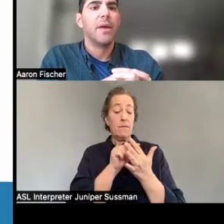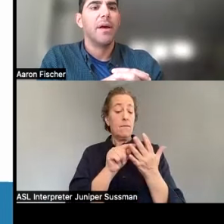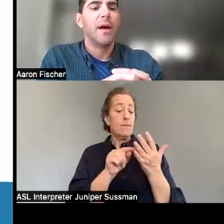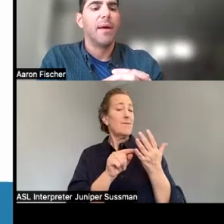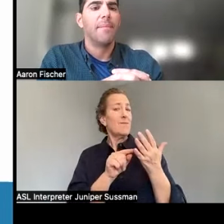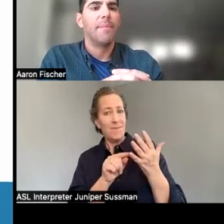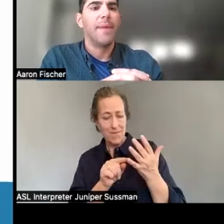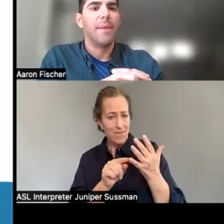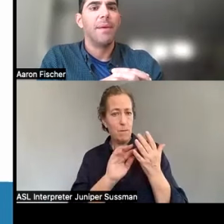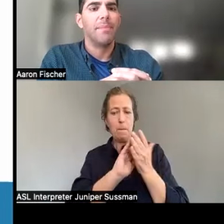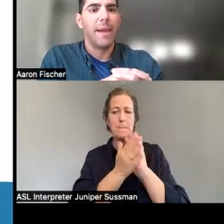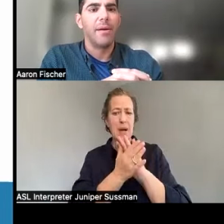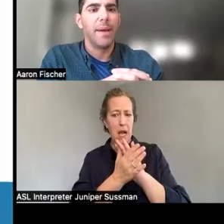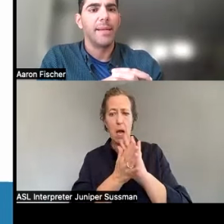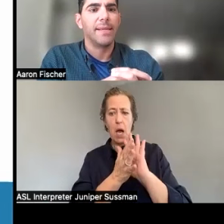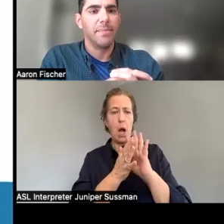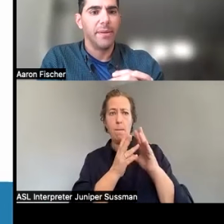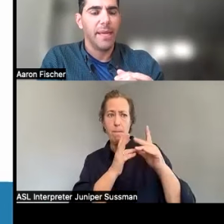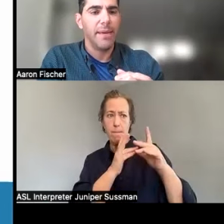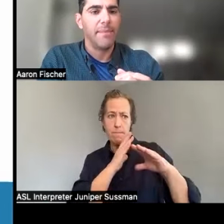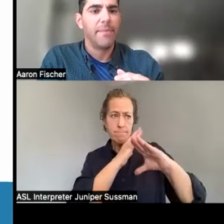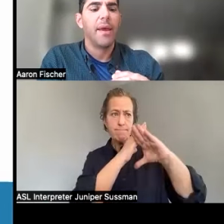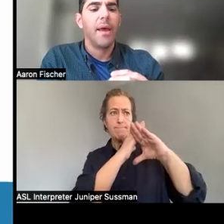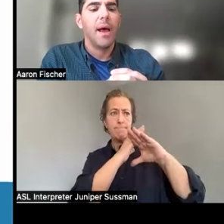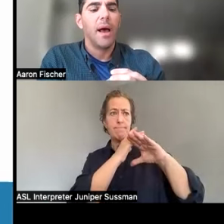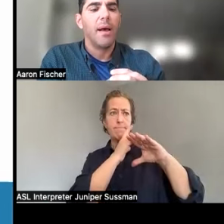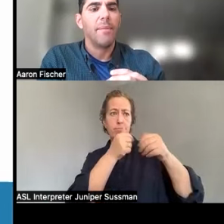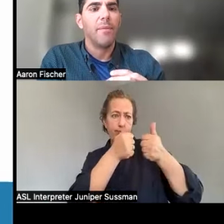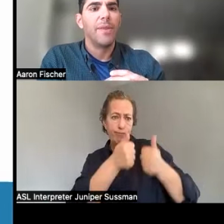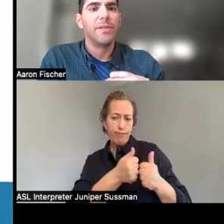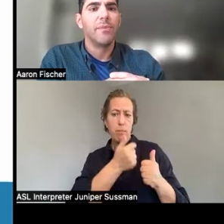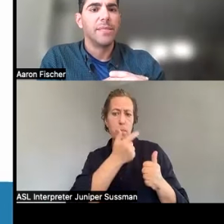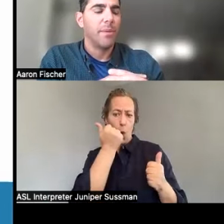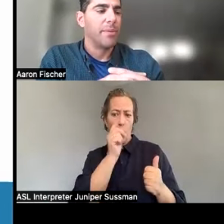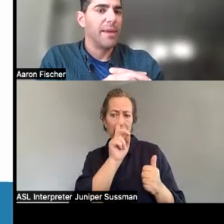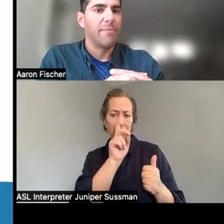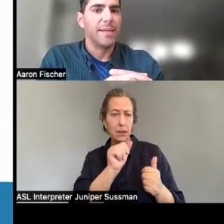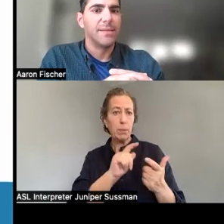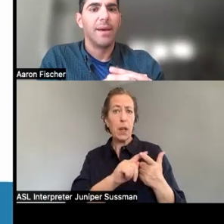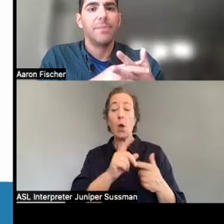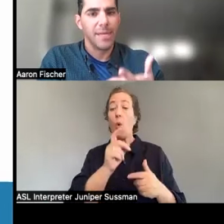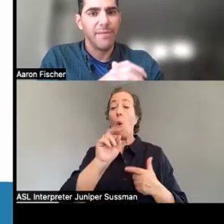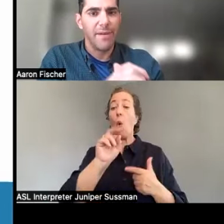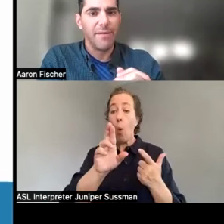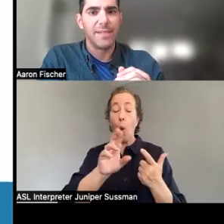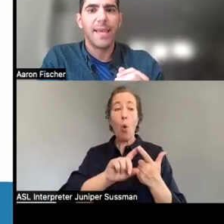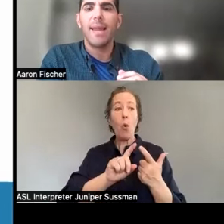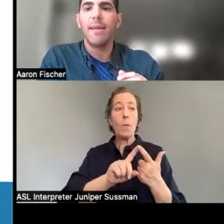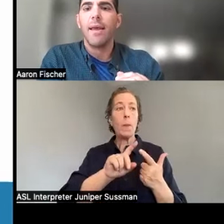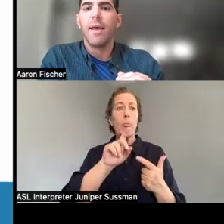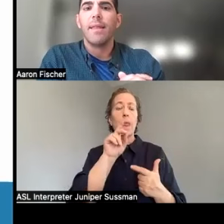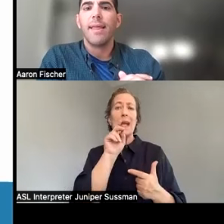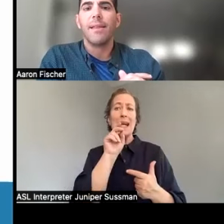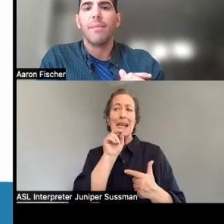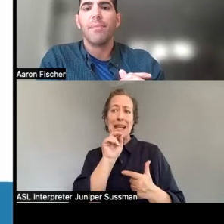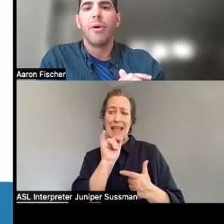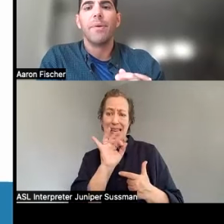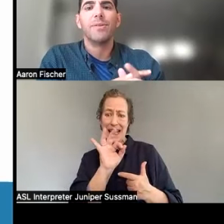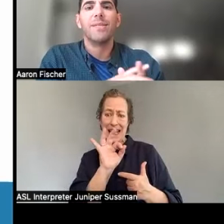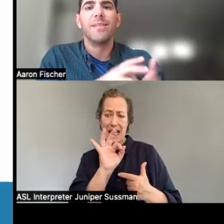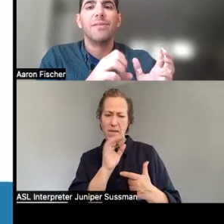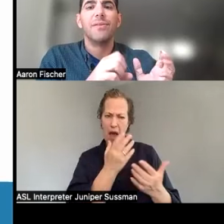functions may be impaired by a disability. When there's a reasonable belief based on objective evidence, again, that